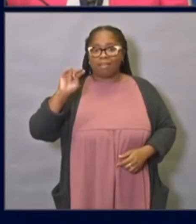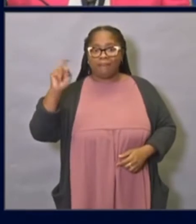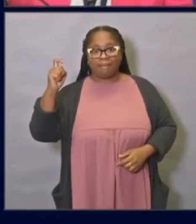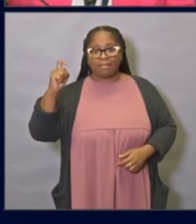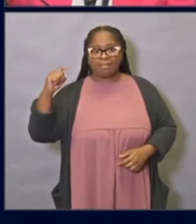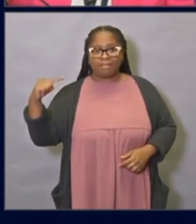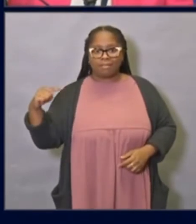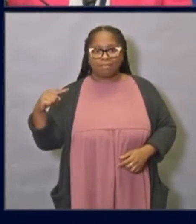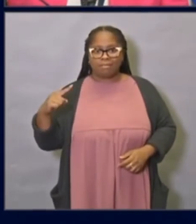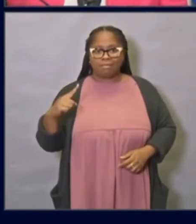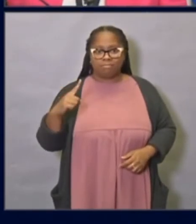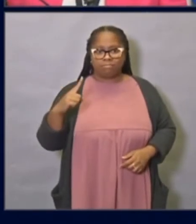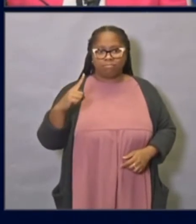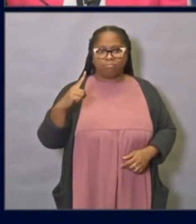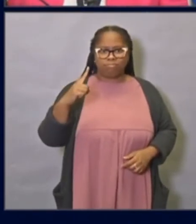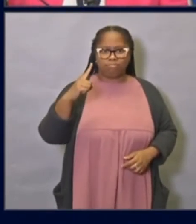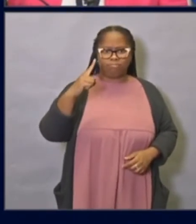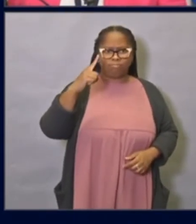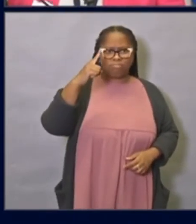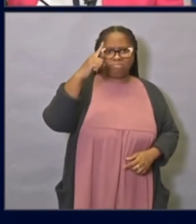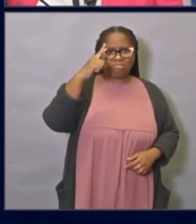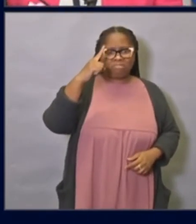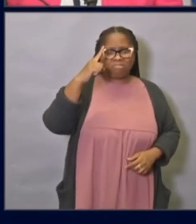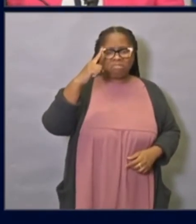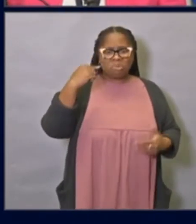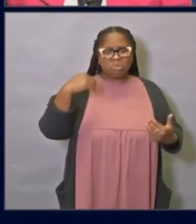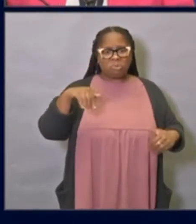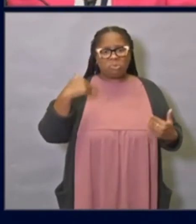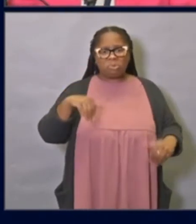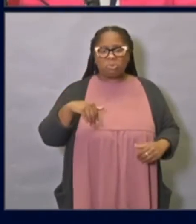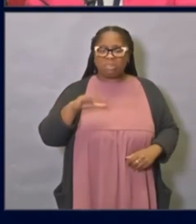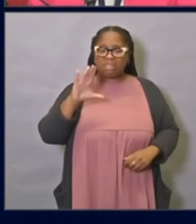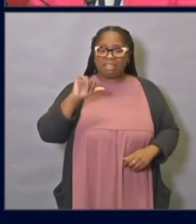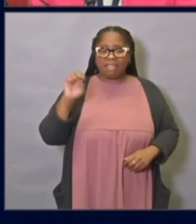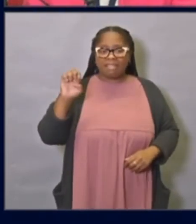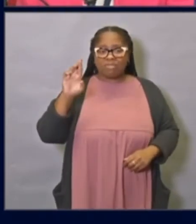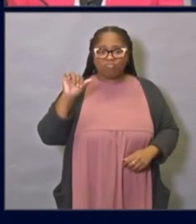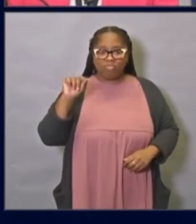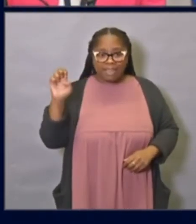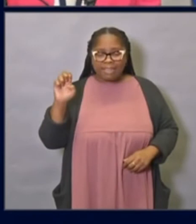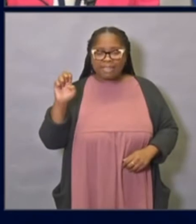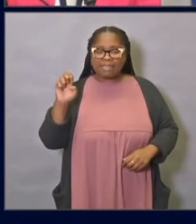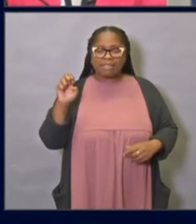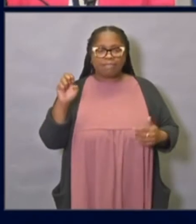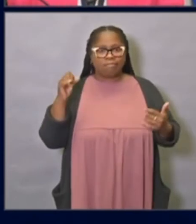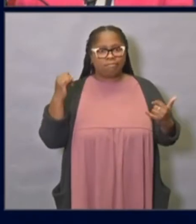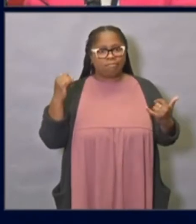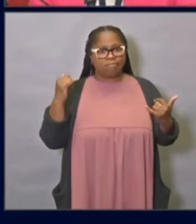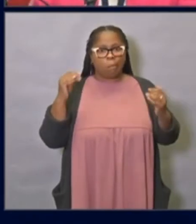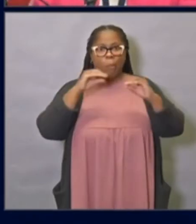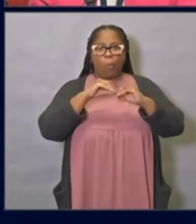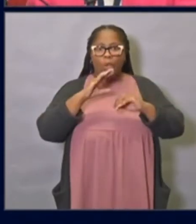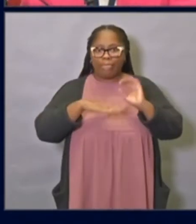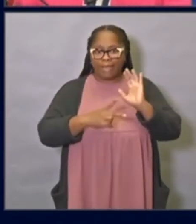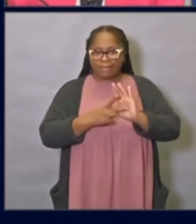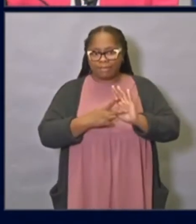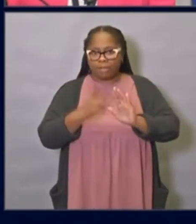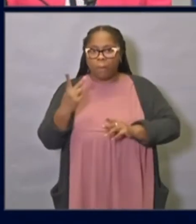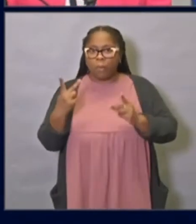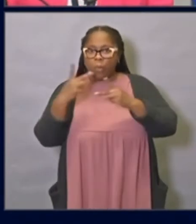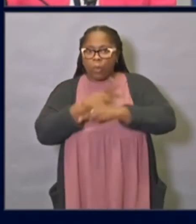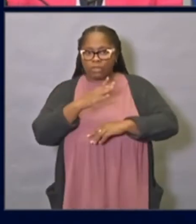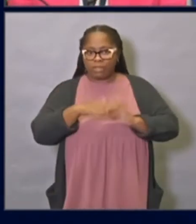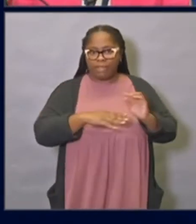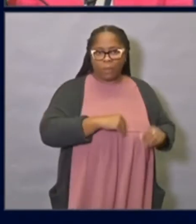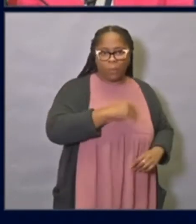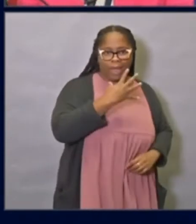weeks, Latinx residents are experiencing case rates that are now almost more than 2 times that of